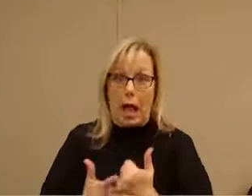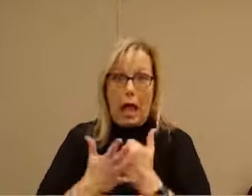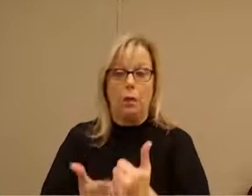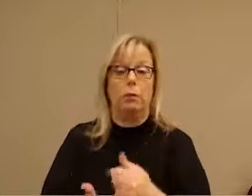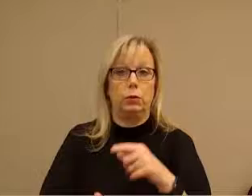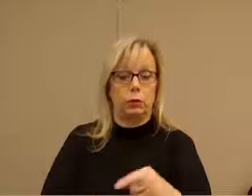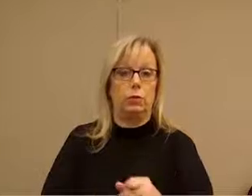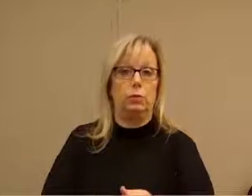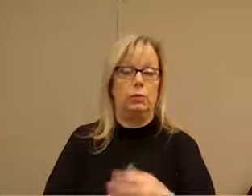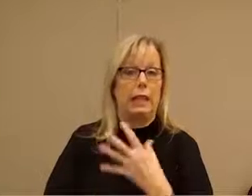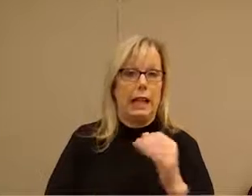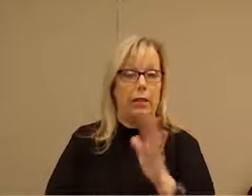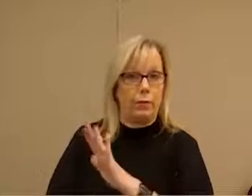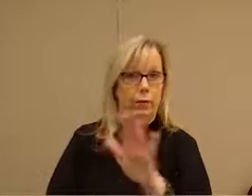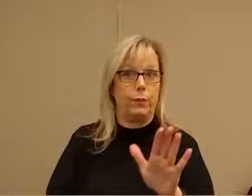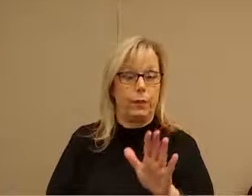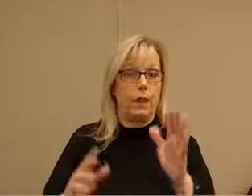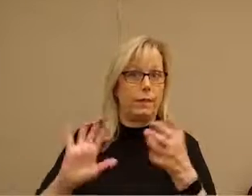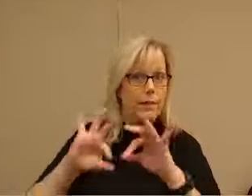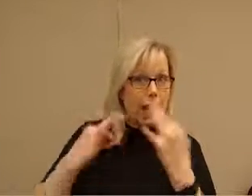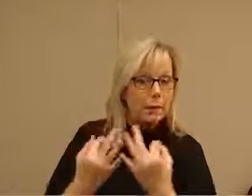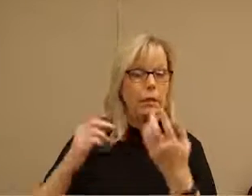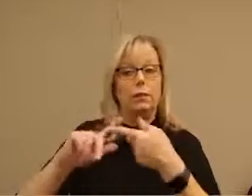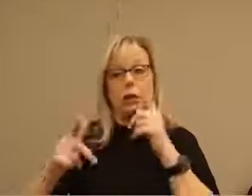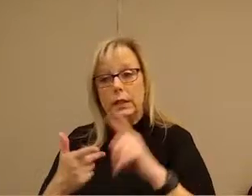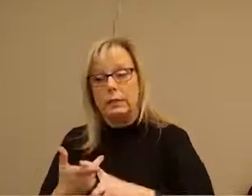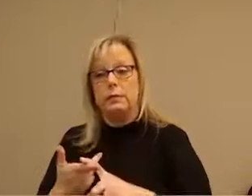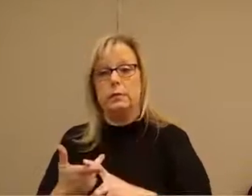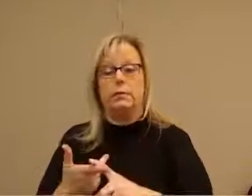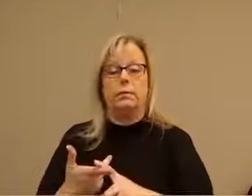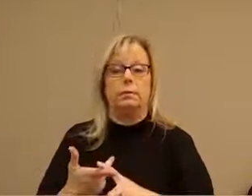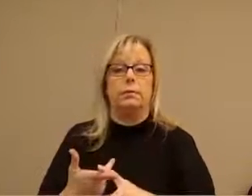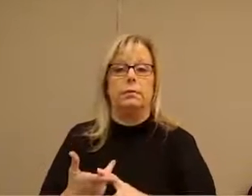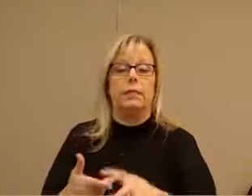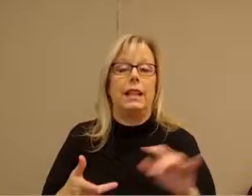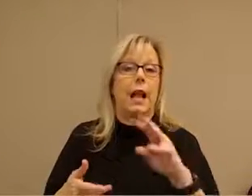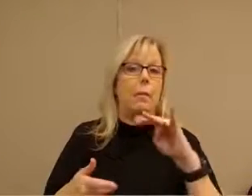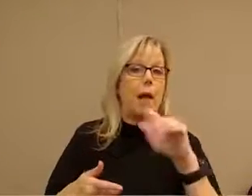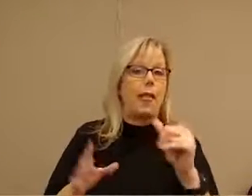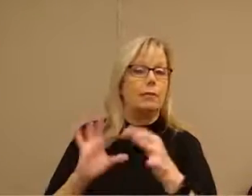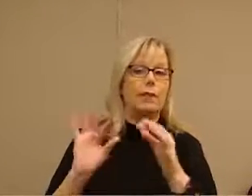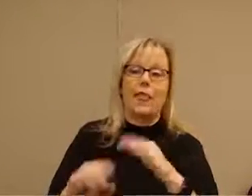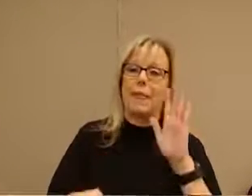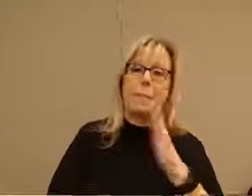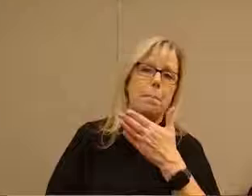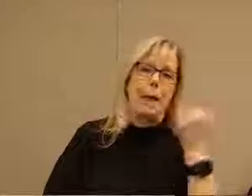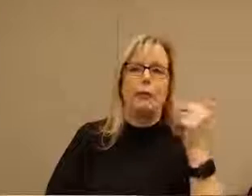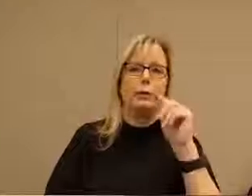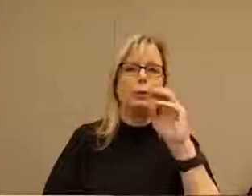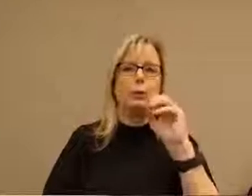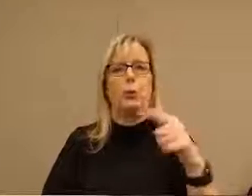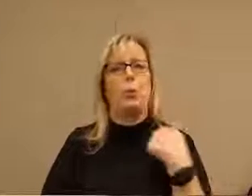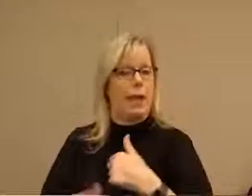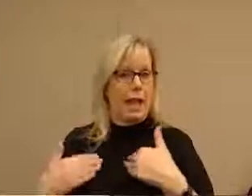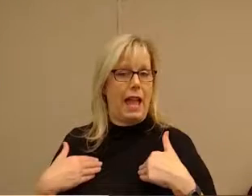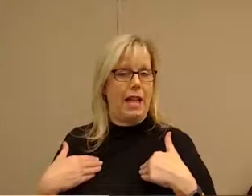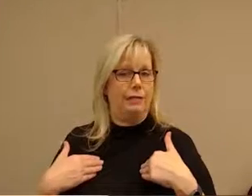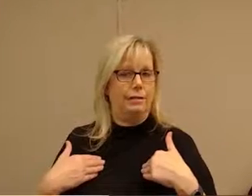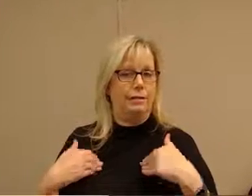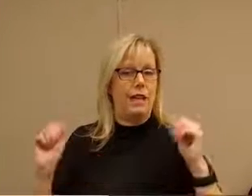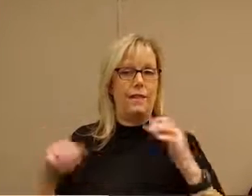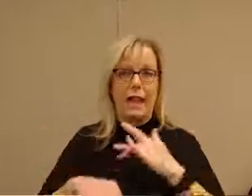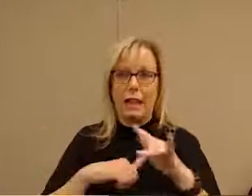you and your family, your friends. As Mila said, it's the best tool that we have in our